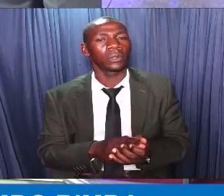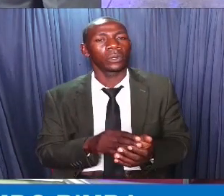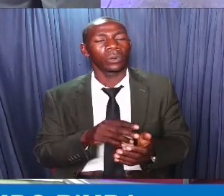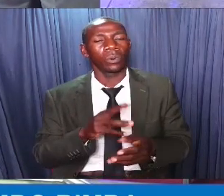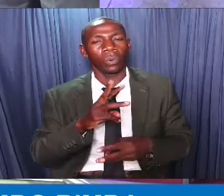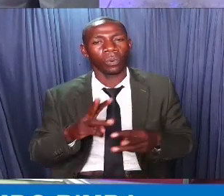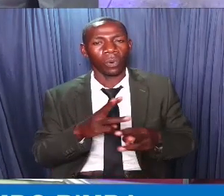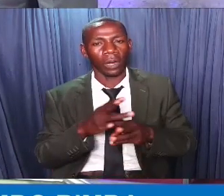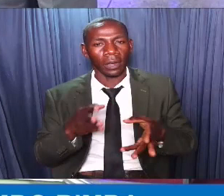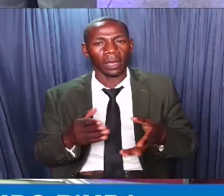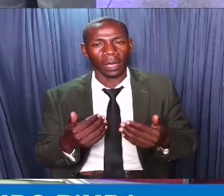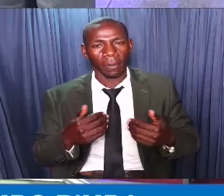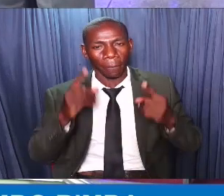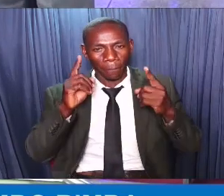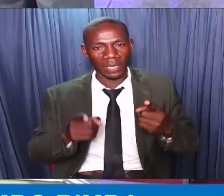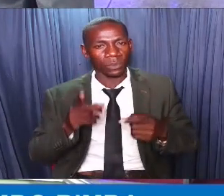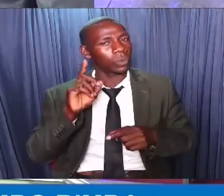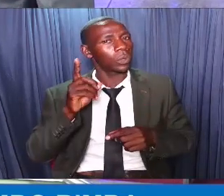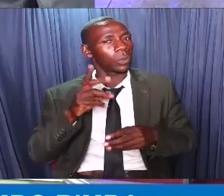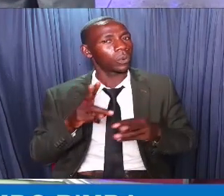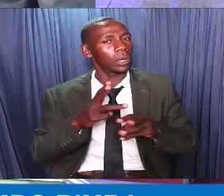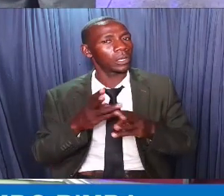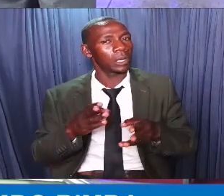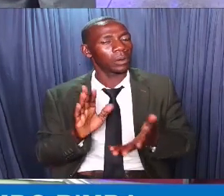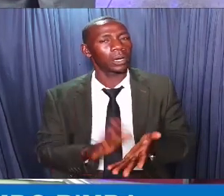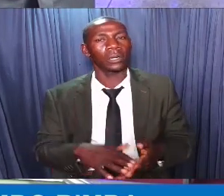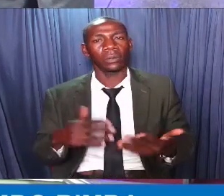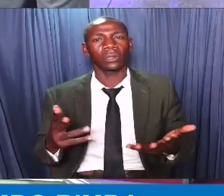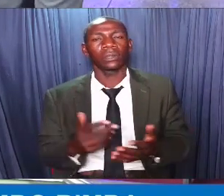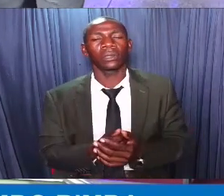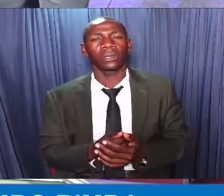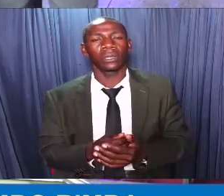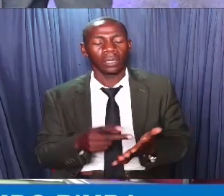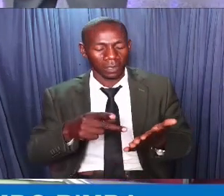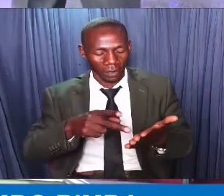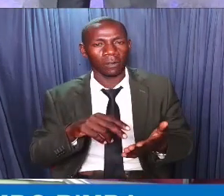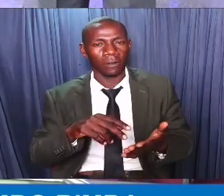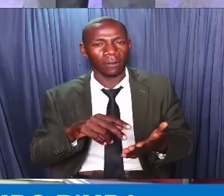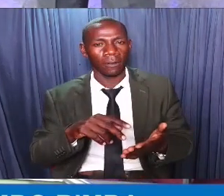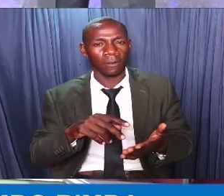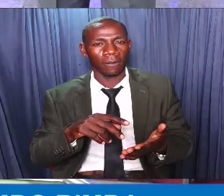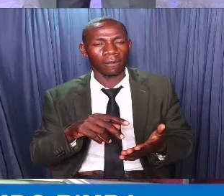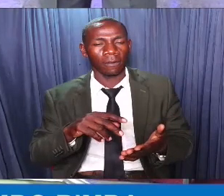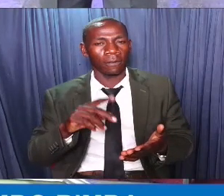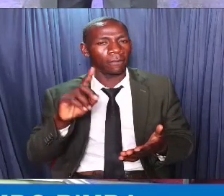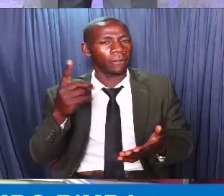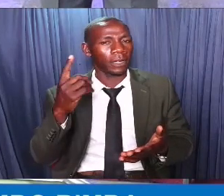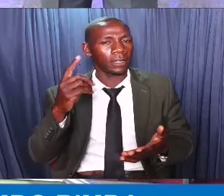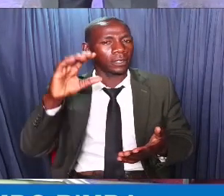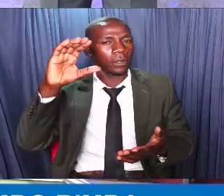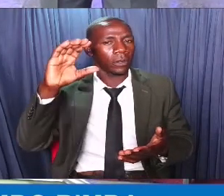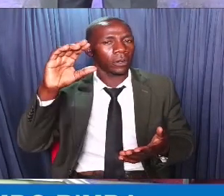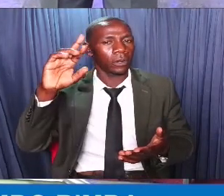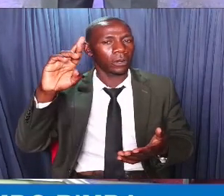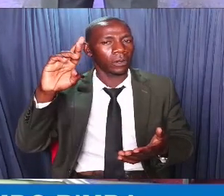ni ya maonyo. The present world ought warnings. Hallelujah. Hallelujah. Tusome. Wait for us. Korintho wa kwanza. 1